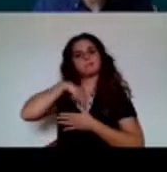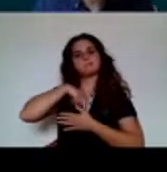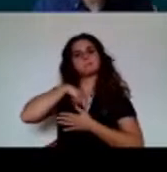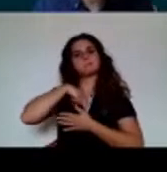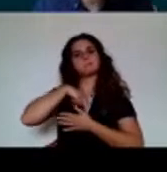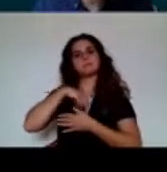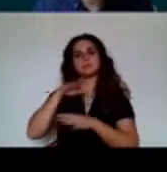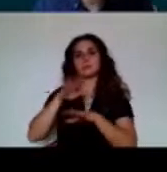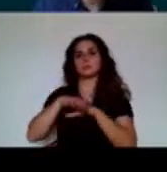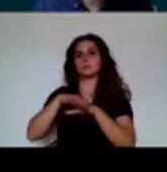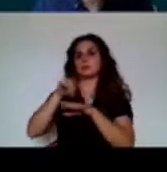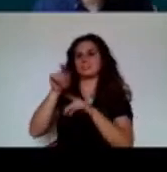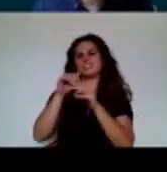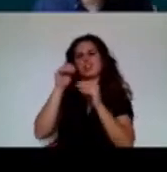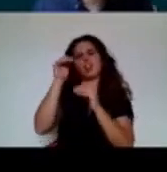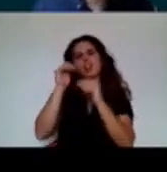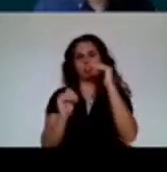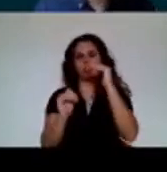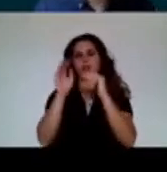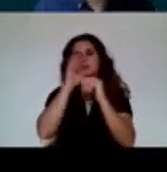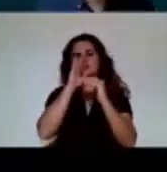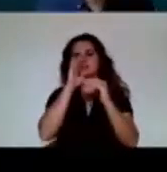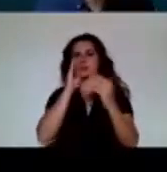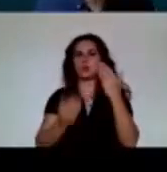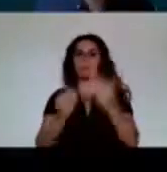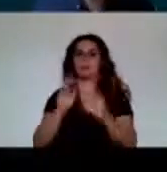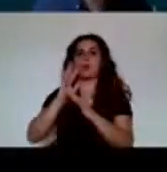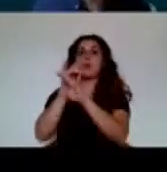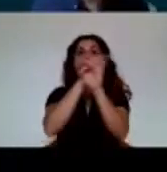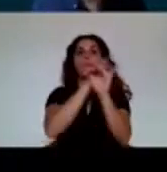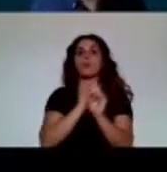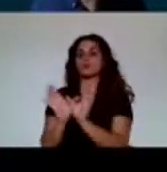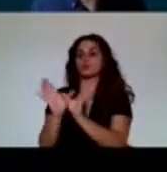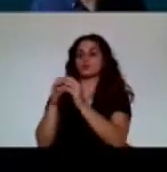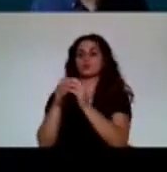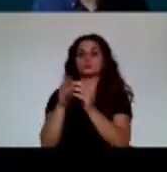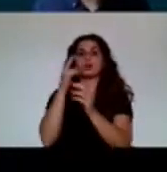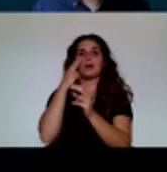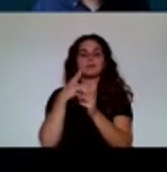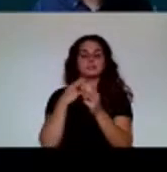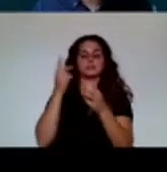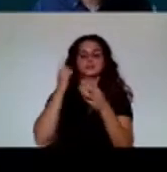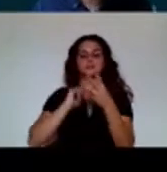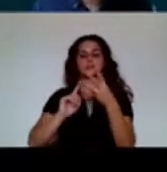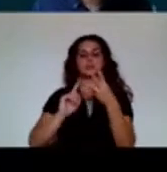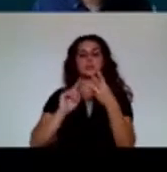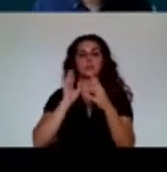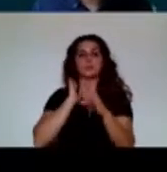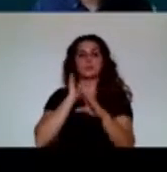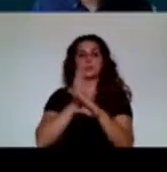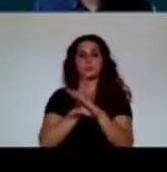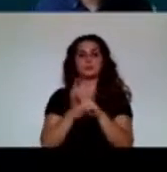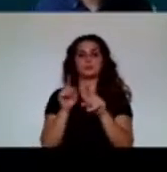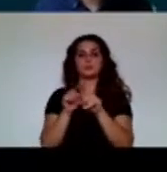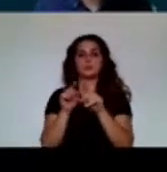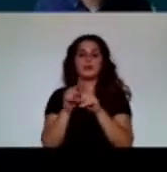make it inferior compared to other racial groups. And finally, holding negative beliefs,